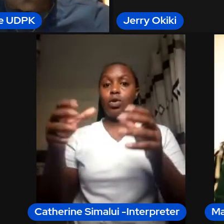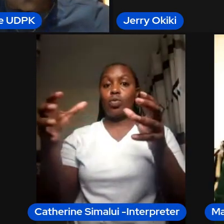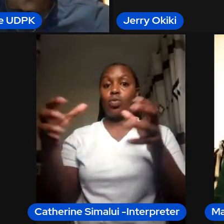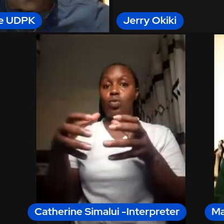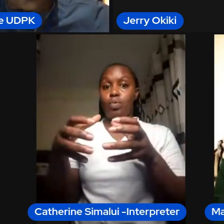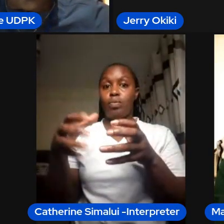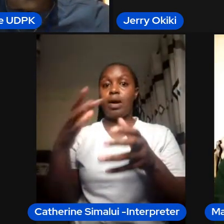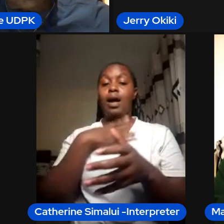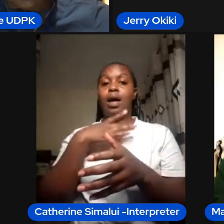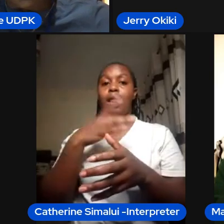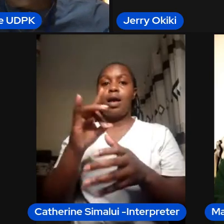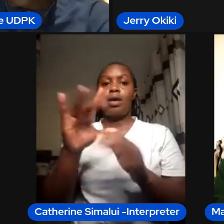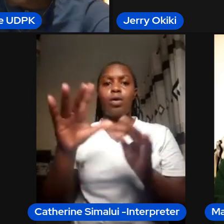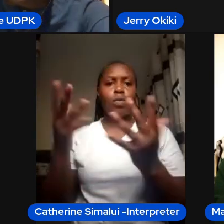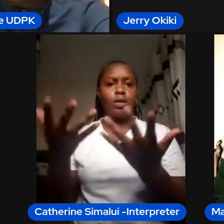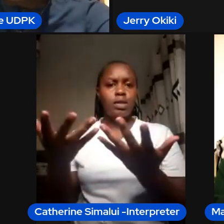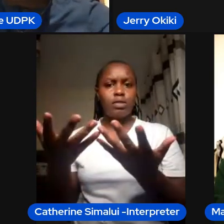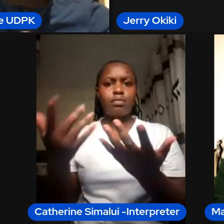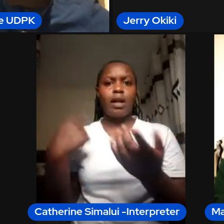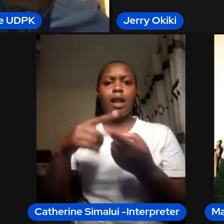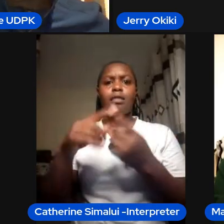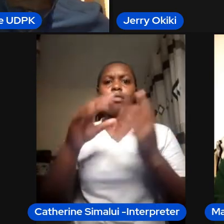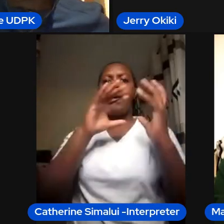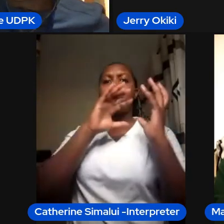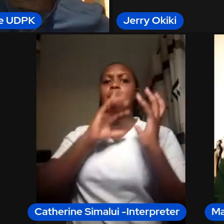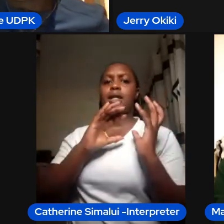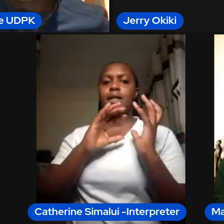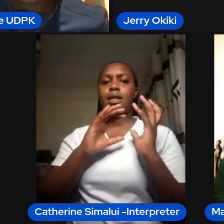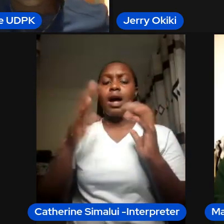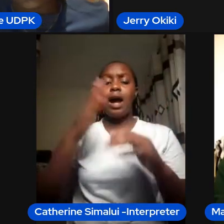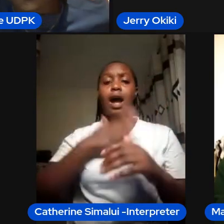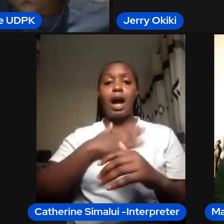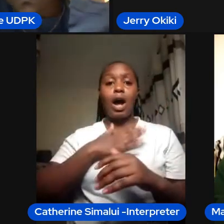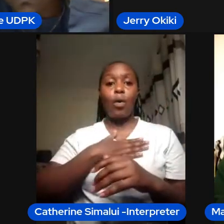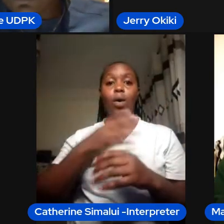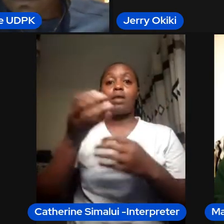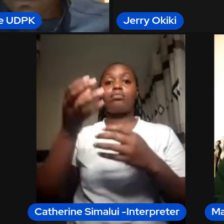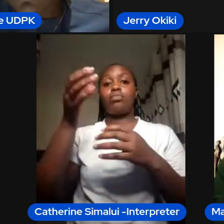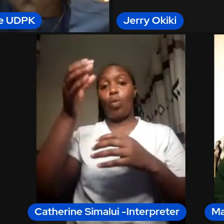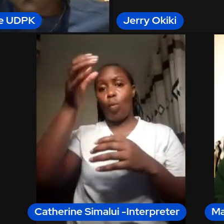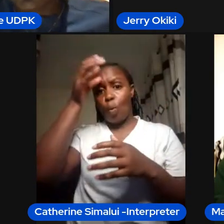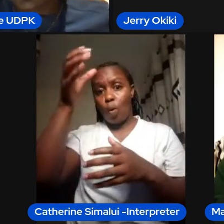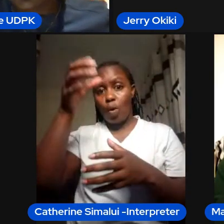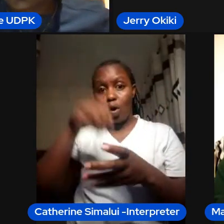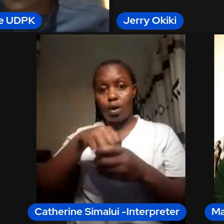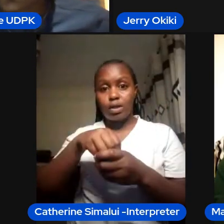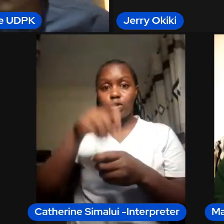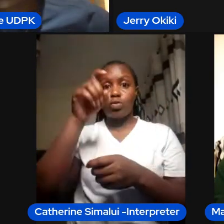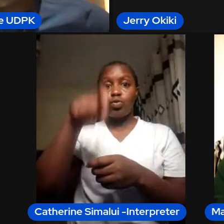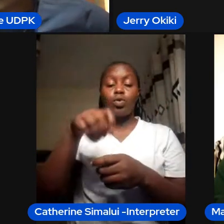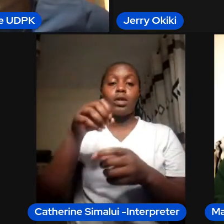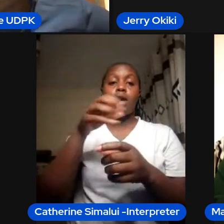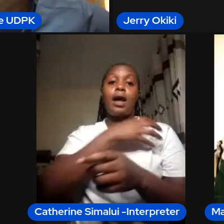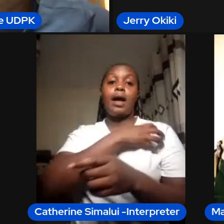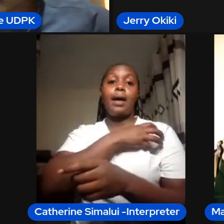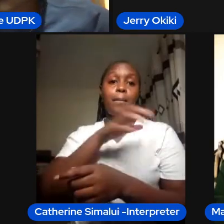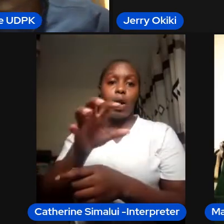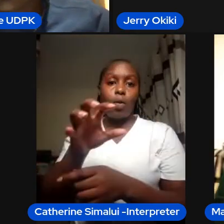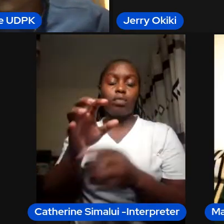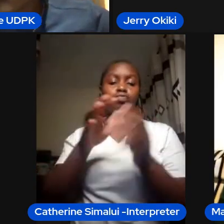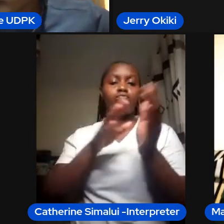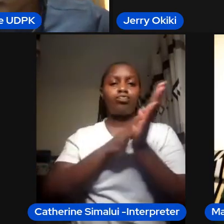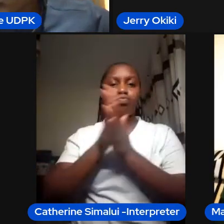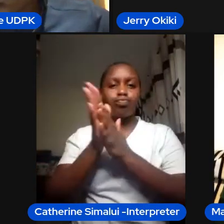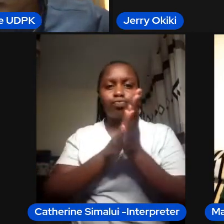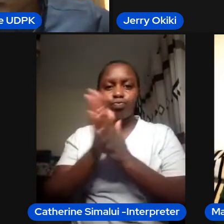like, a burden. So our content should empower, should inspire. Our content should show